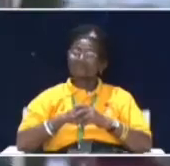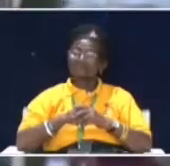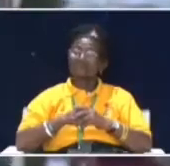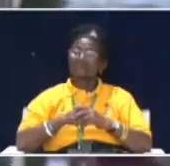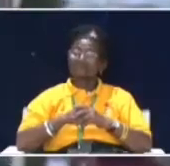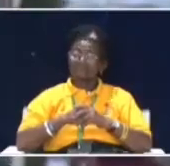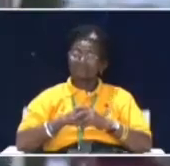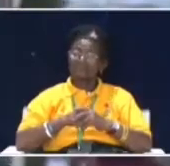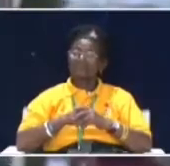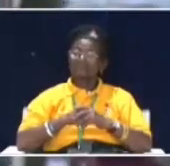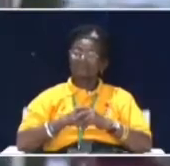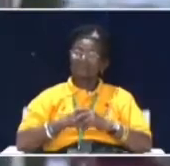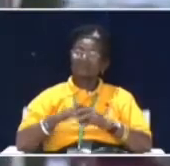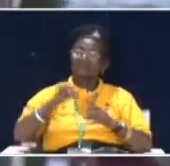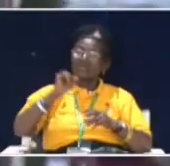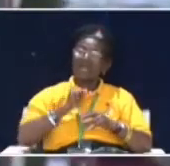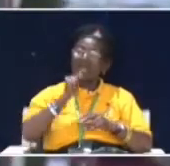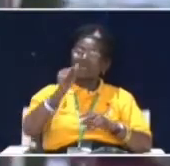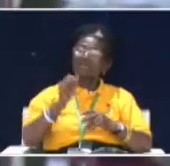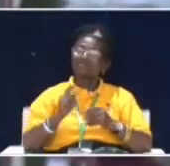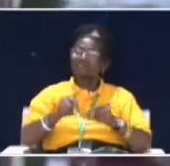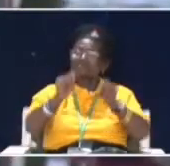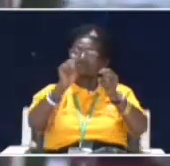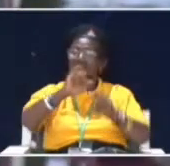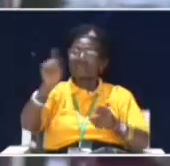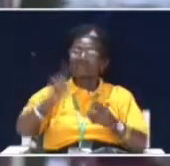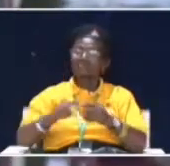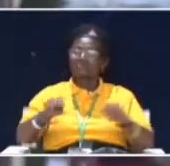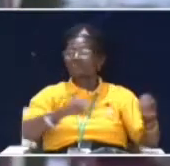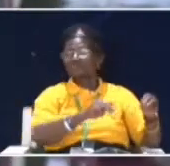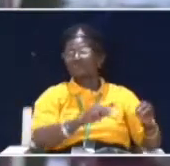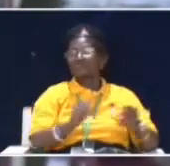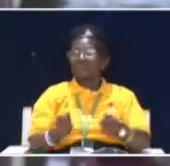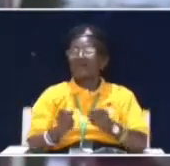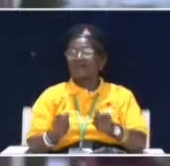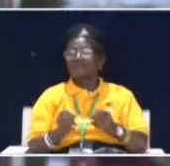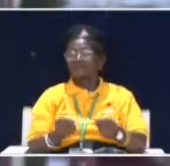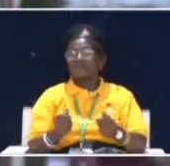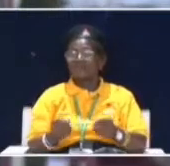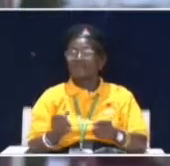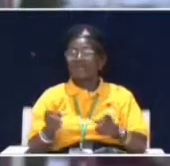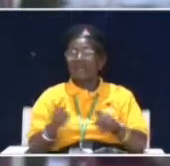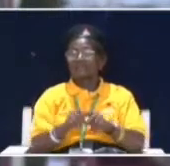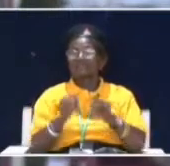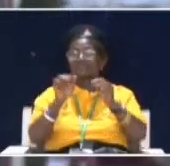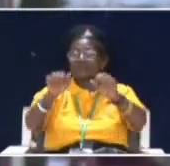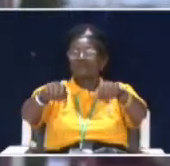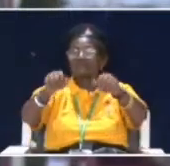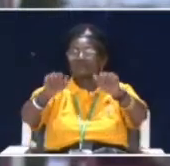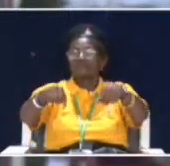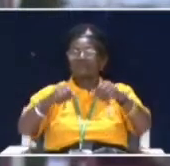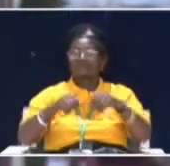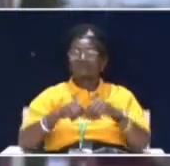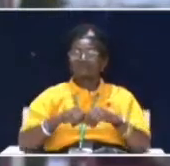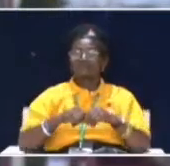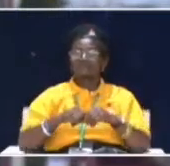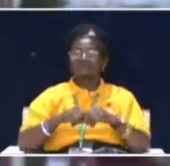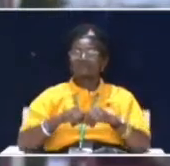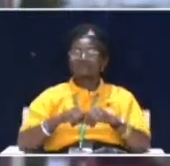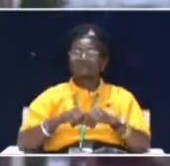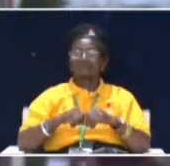No, I'm trying to move as quickly as possible. Mo n tiraka lati ri pe mo se